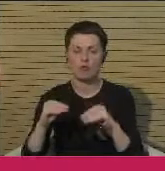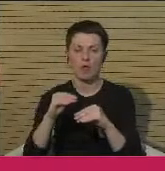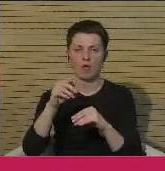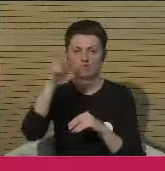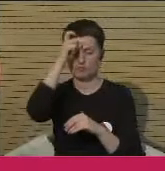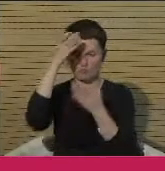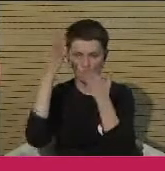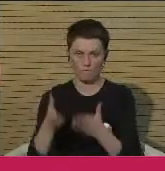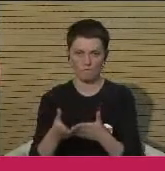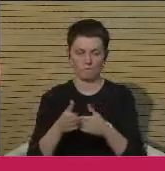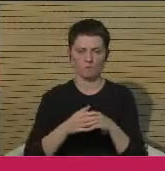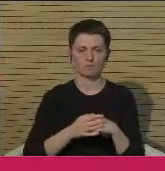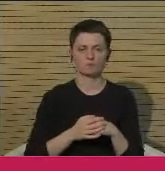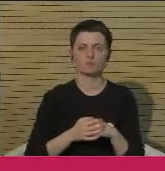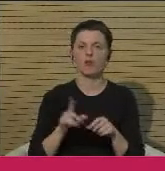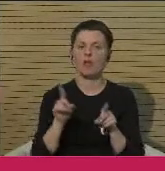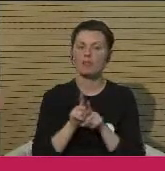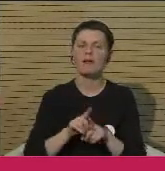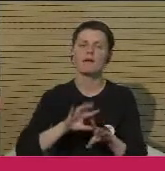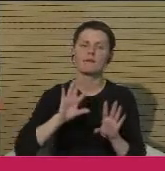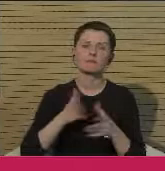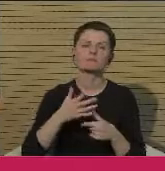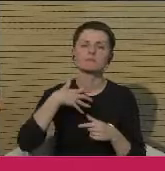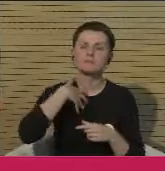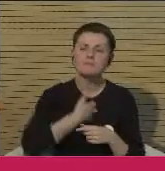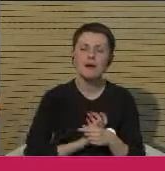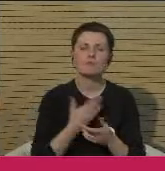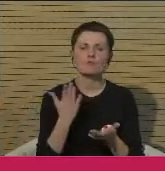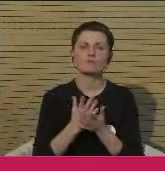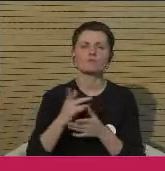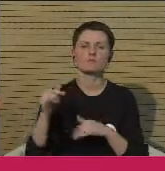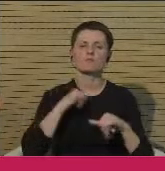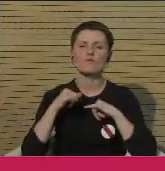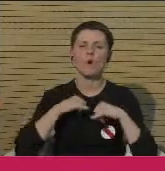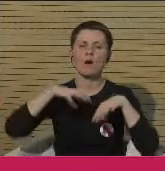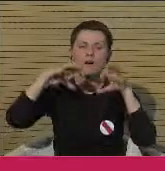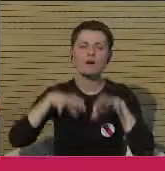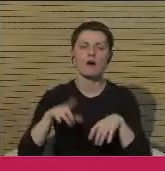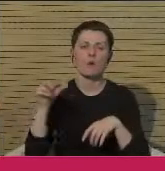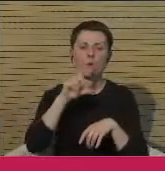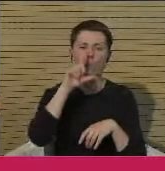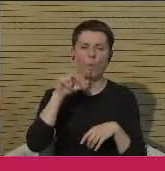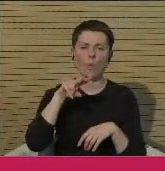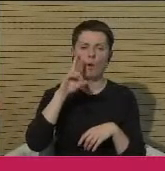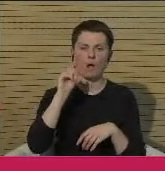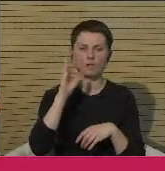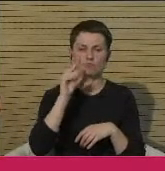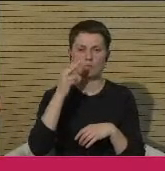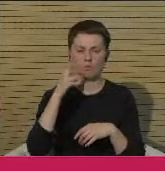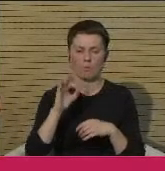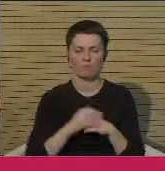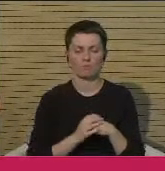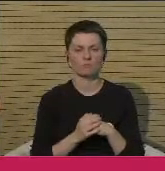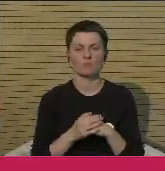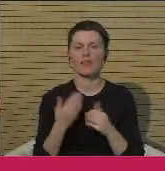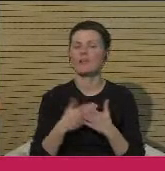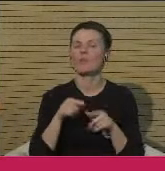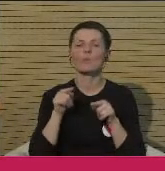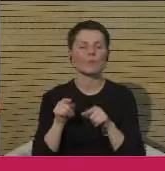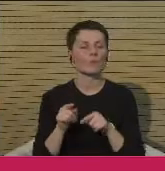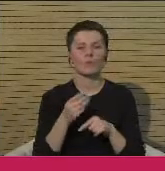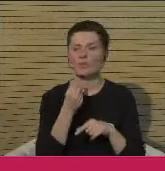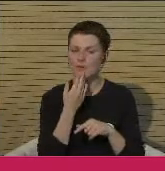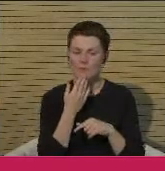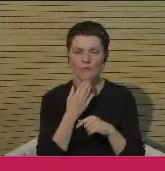human rights, human right protection, and also being tired by